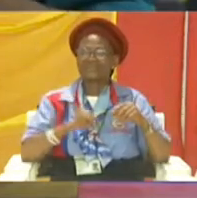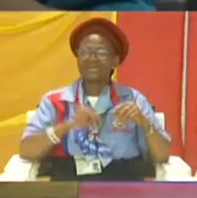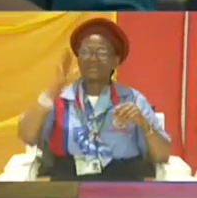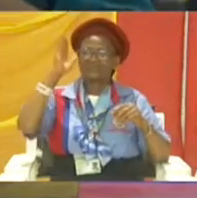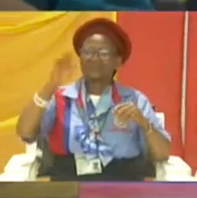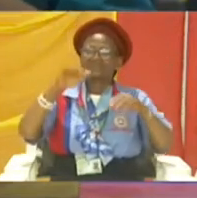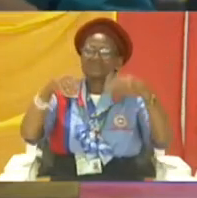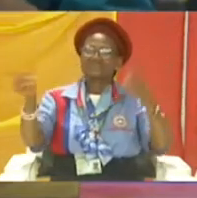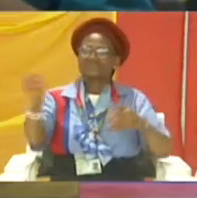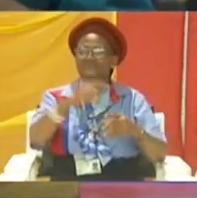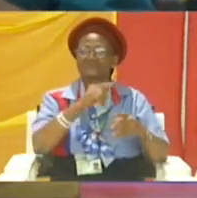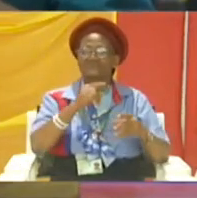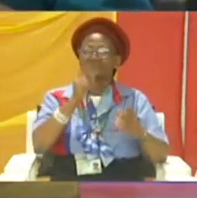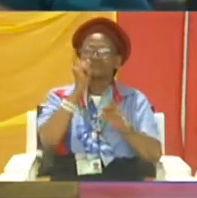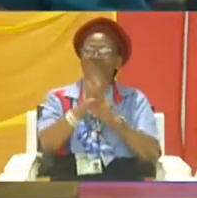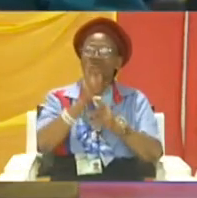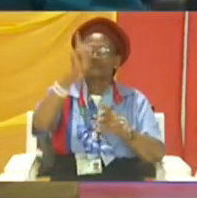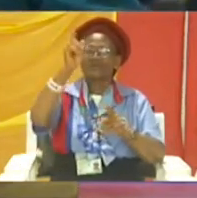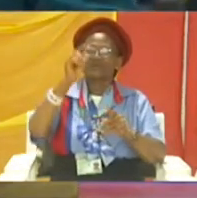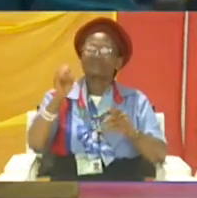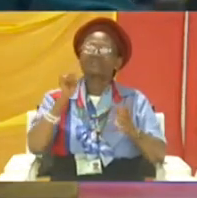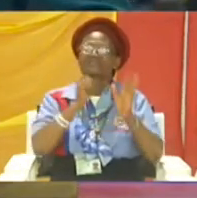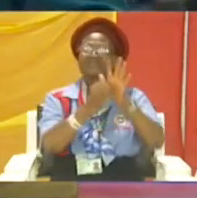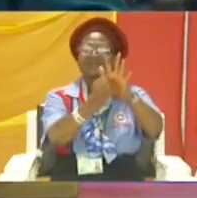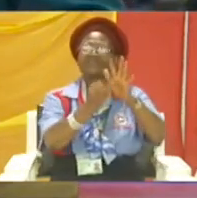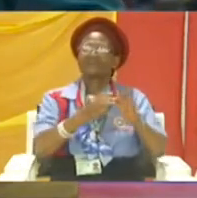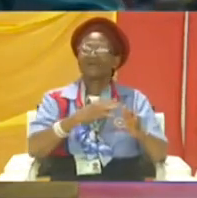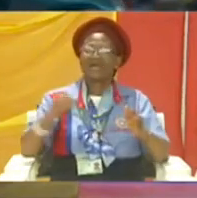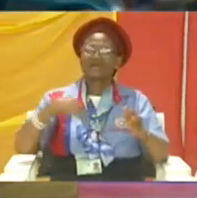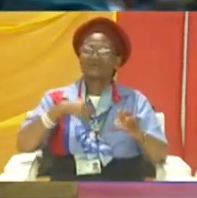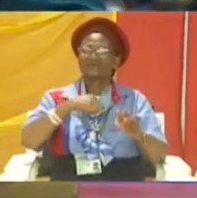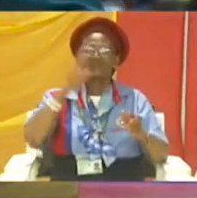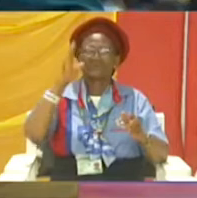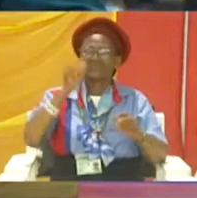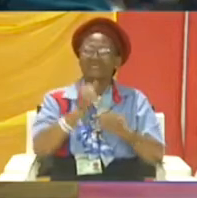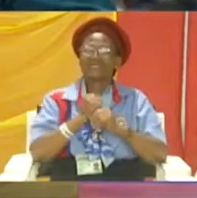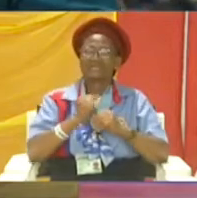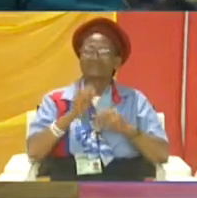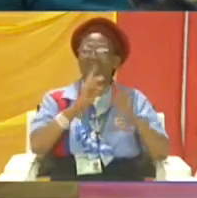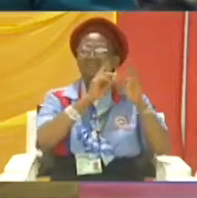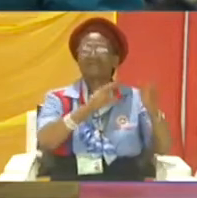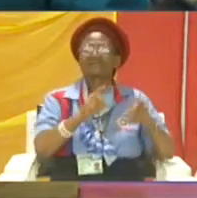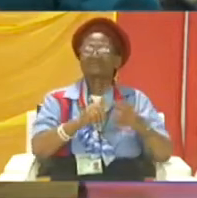one example and we'll get ready to pray. Ma fun yin ni apere kan o si ma gbaradi lati gbadura.